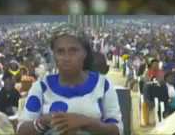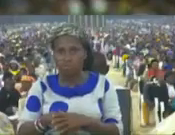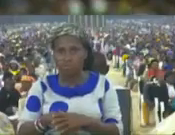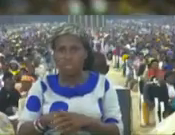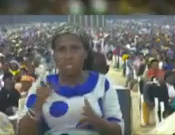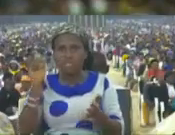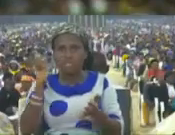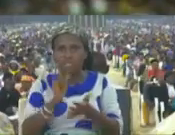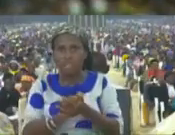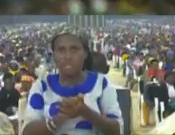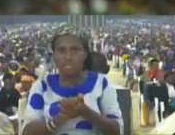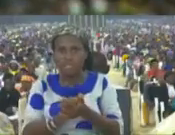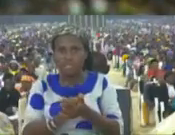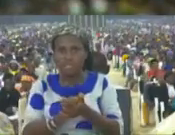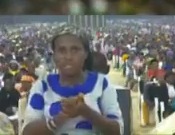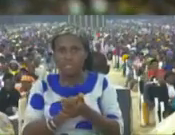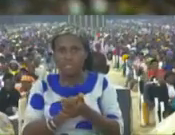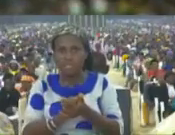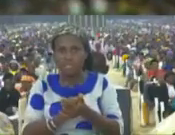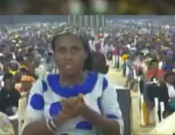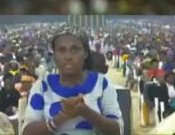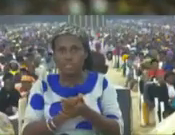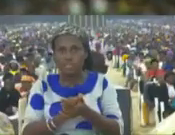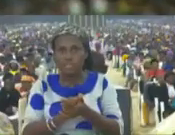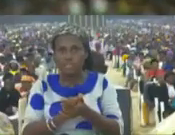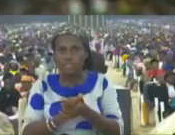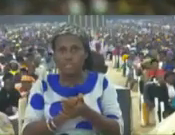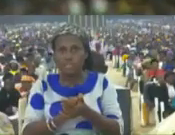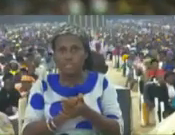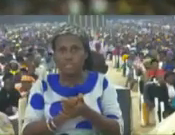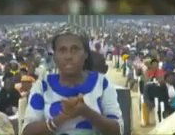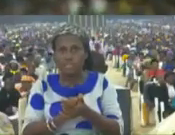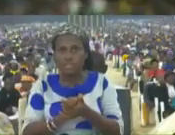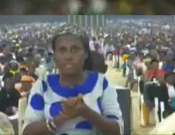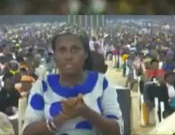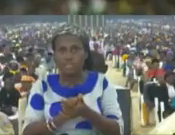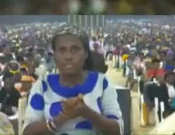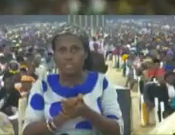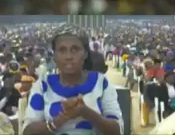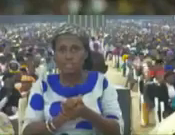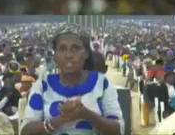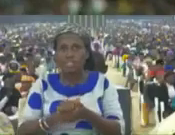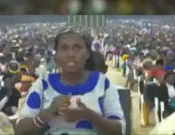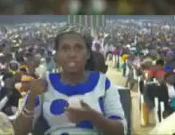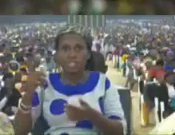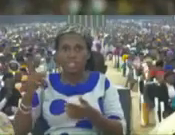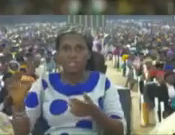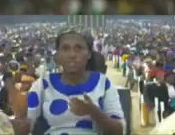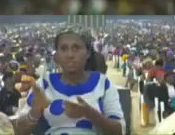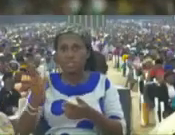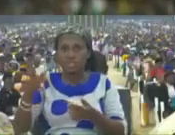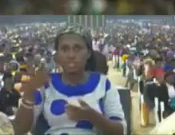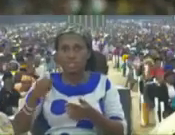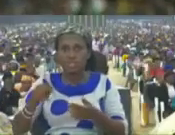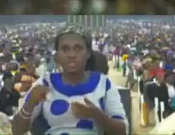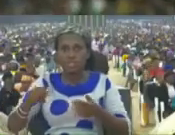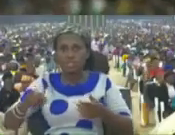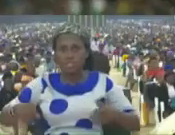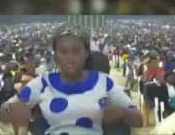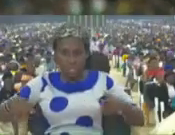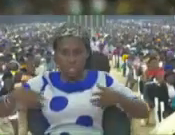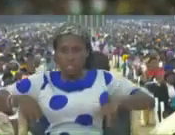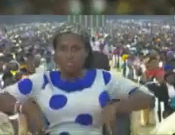he had to be taking the wrapper of his wife to make Buba and